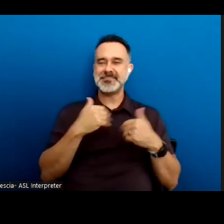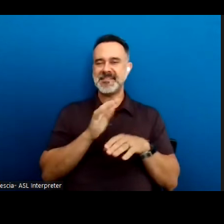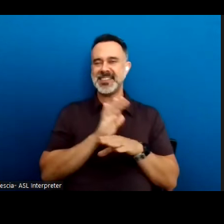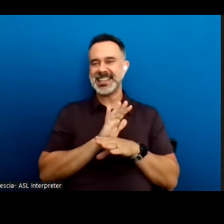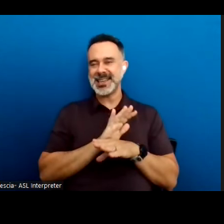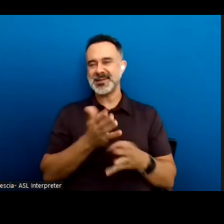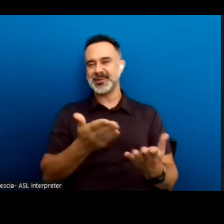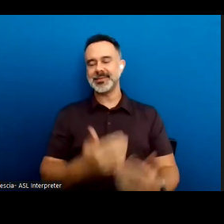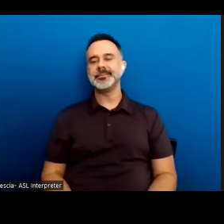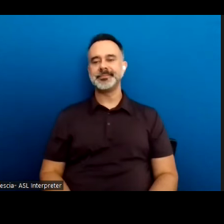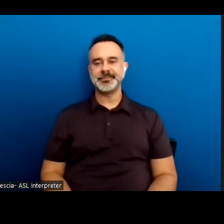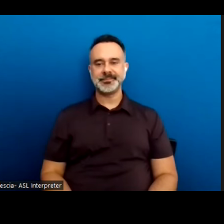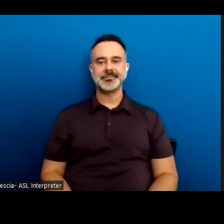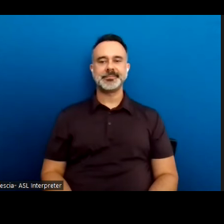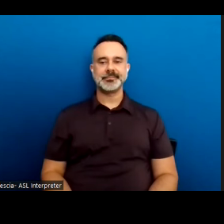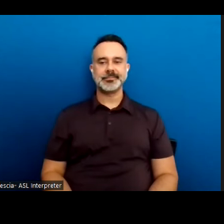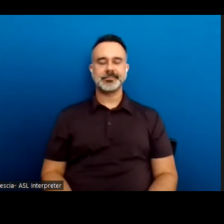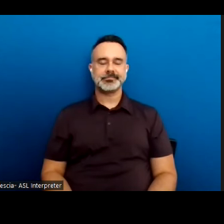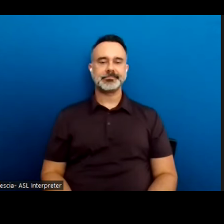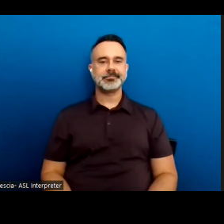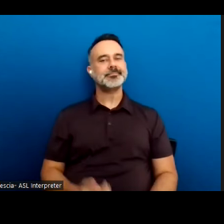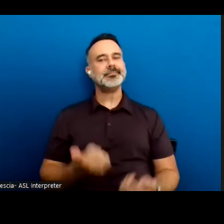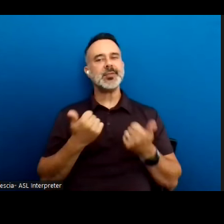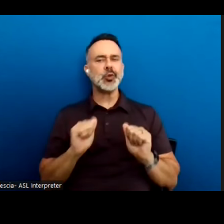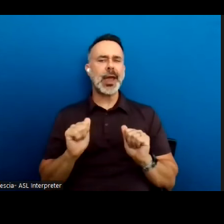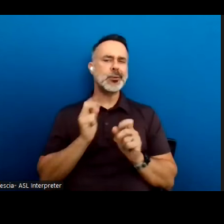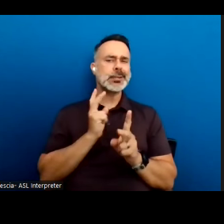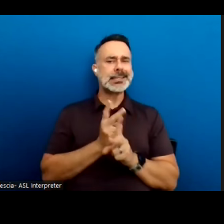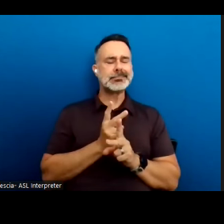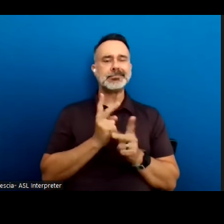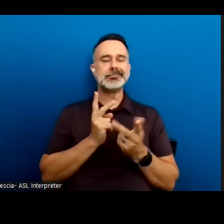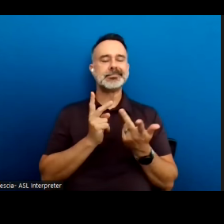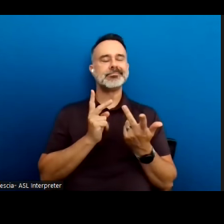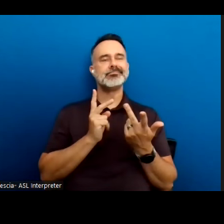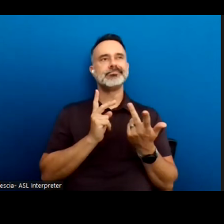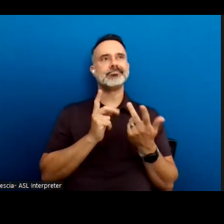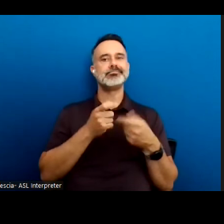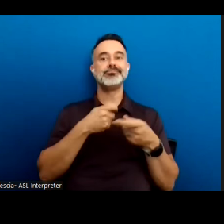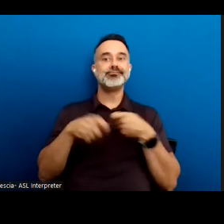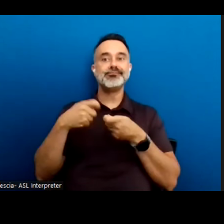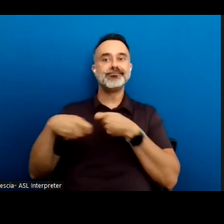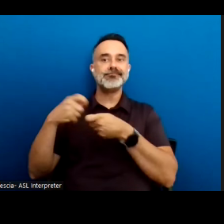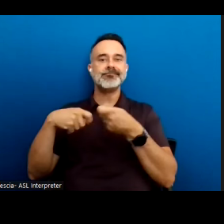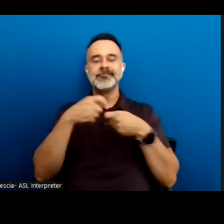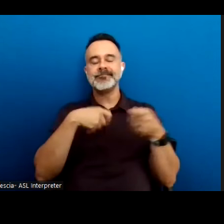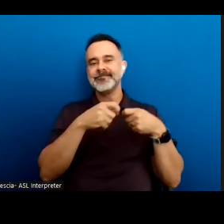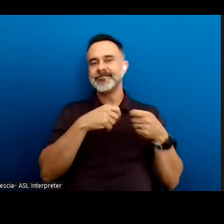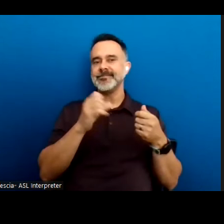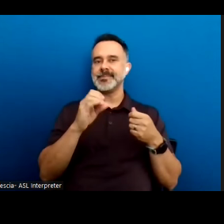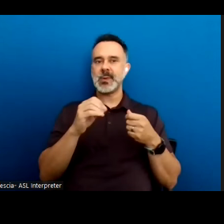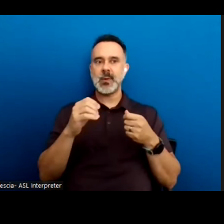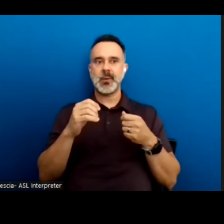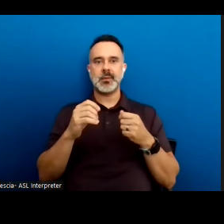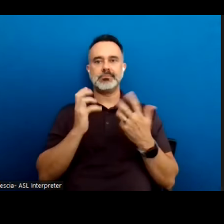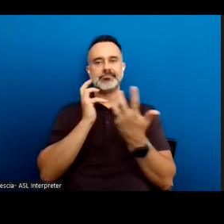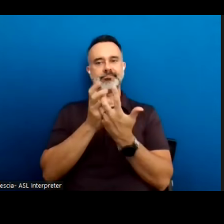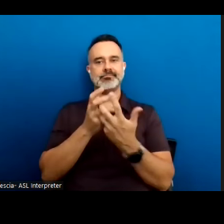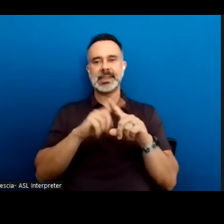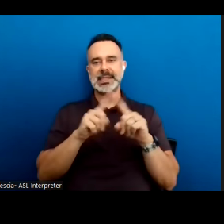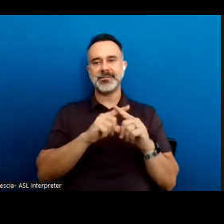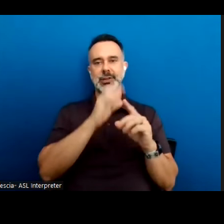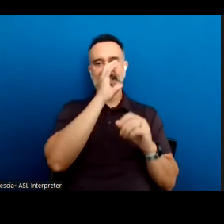So trying to keep it mixed up so they had different interests and in the